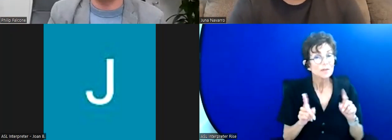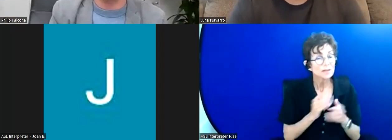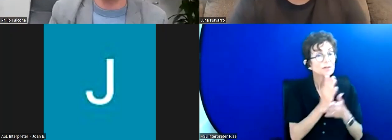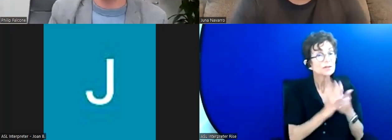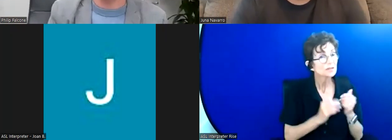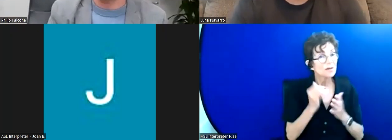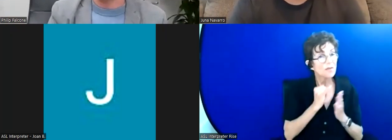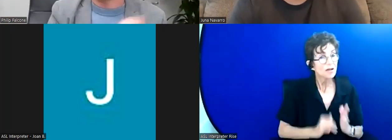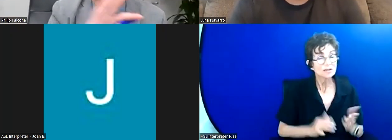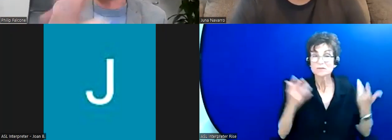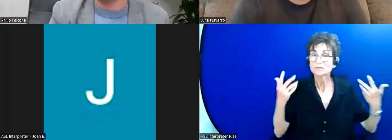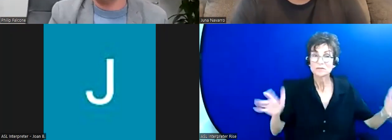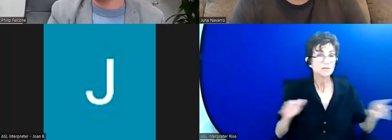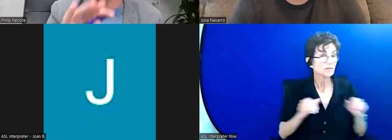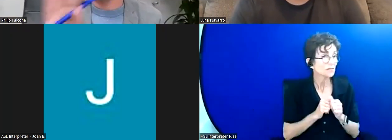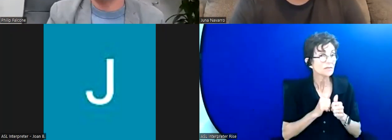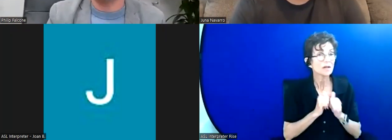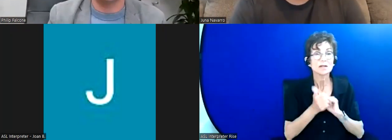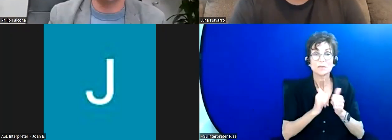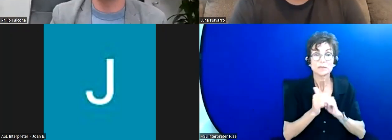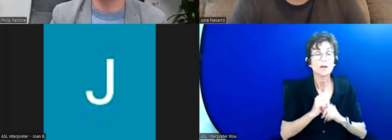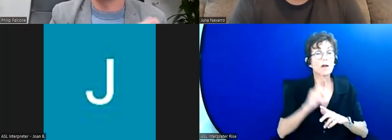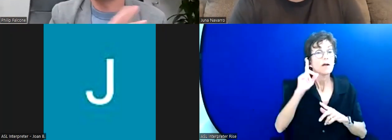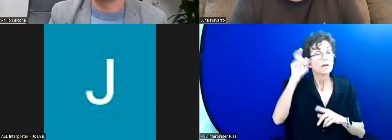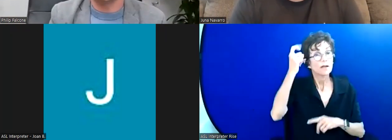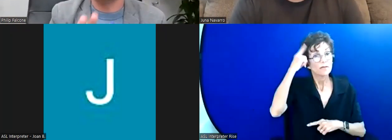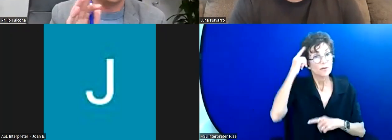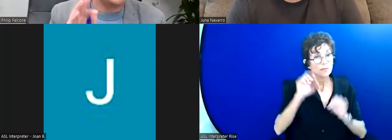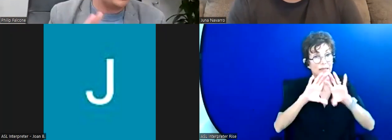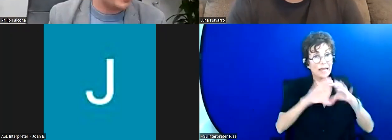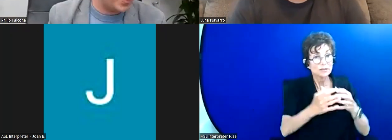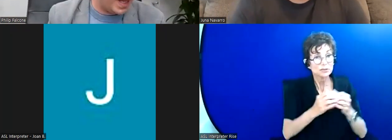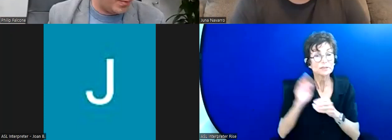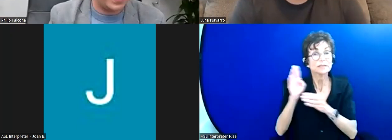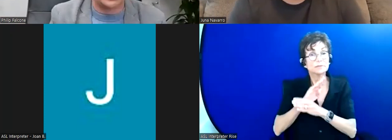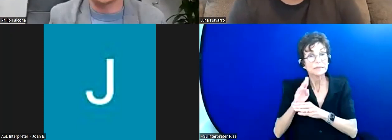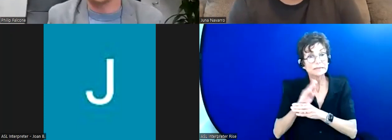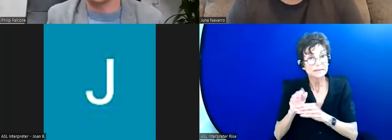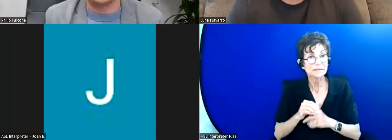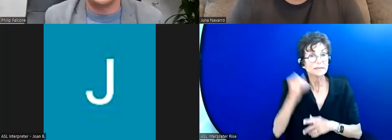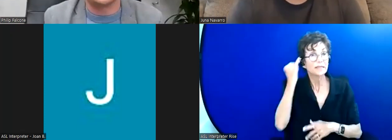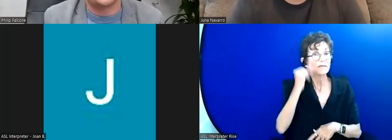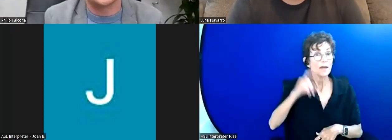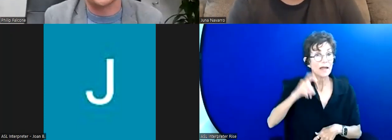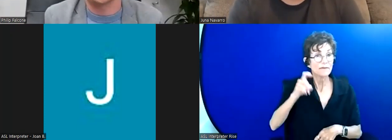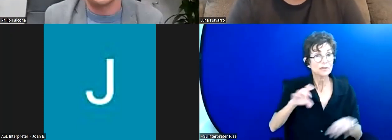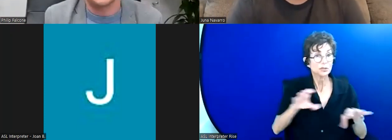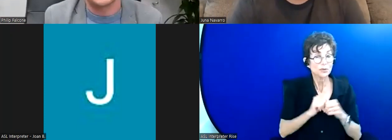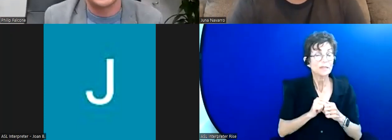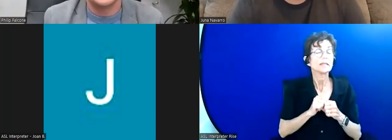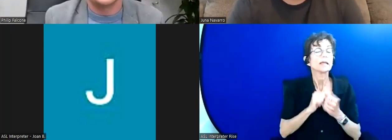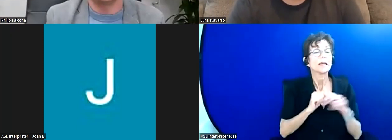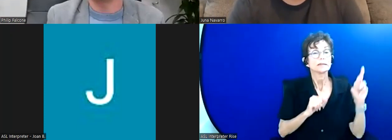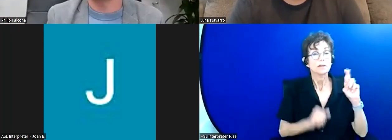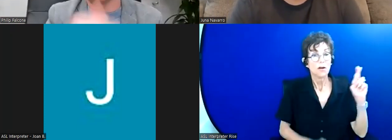competition. I totally get that. So for government agencies, for businesses, there's a thing called, if you have to do it that way, called an RFP, request for